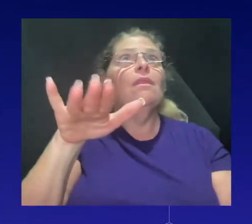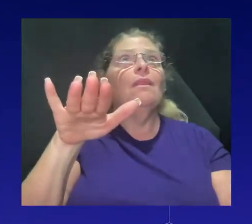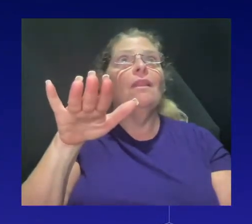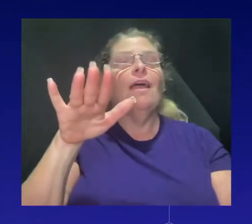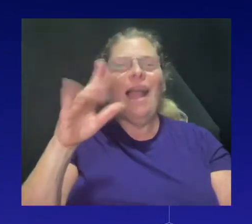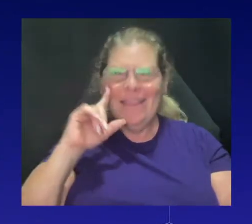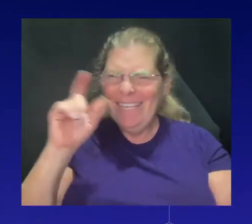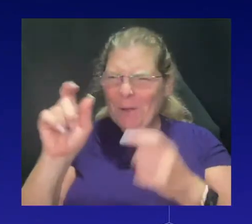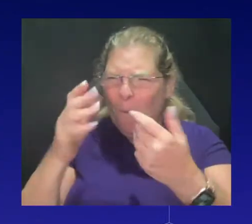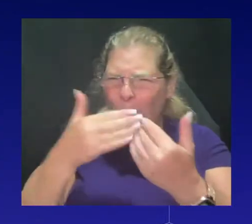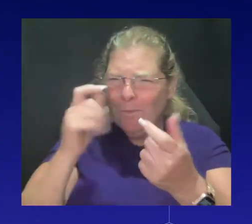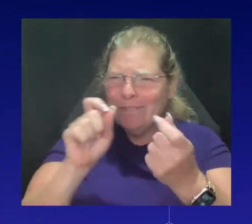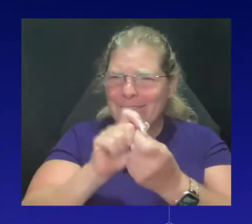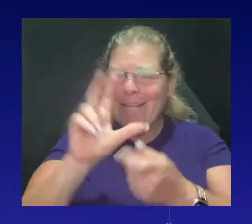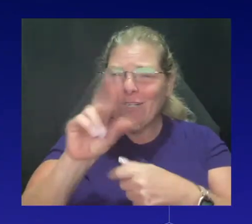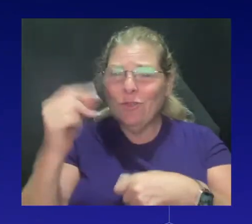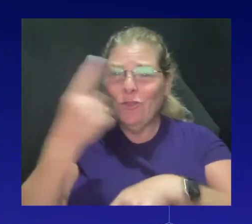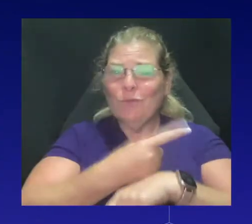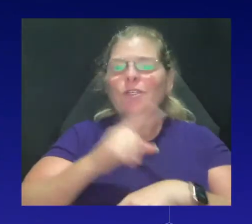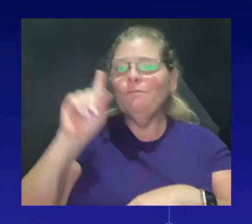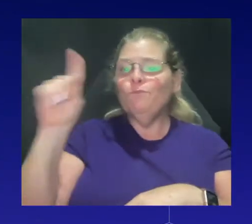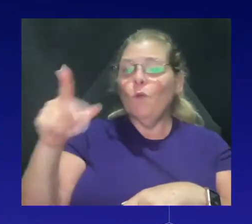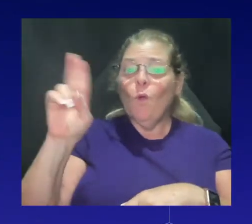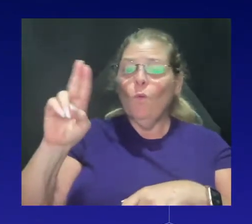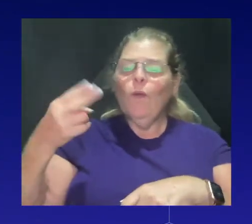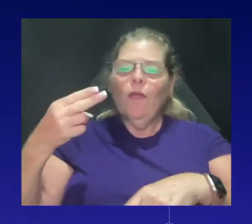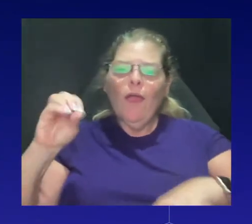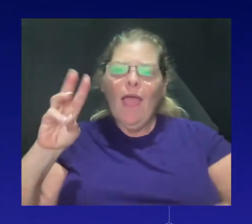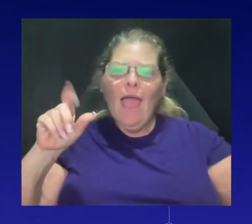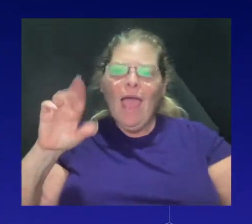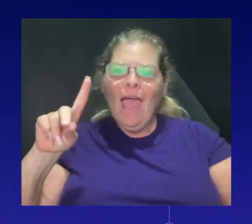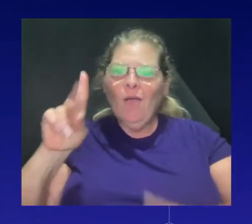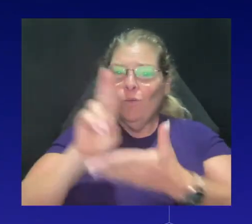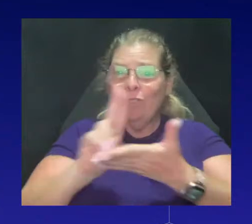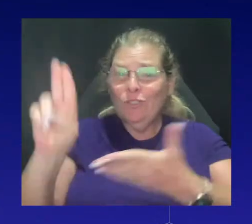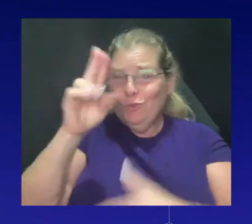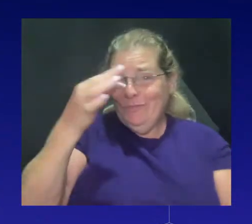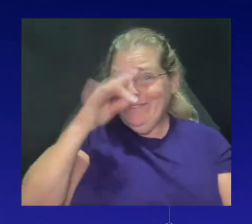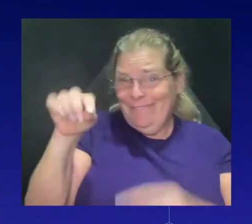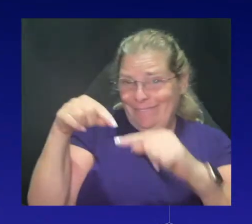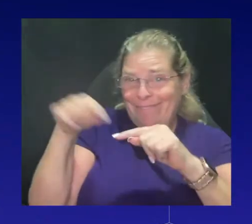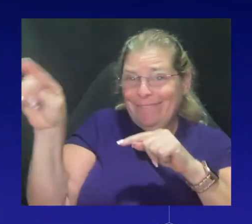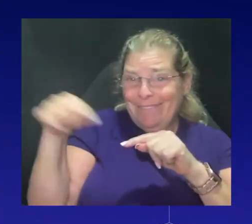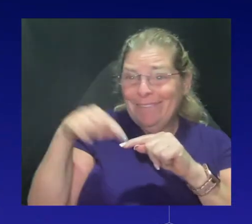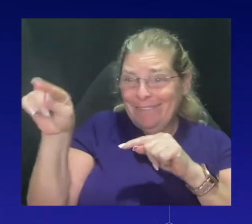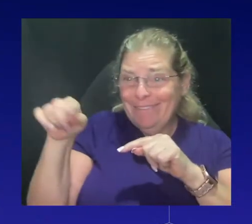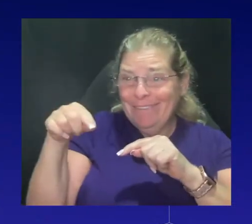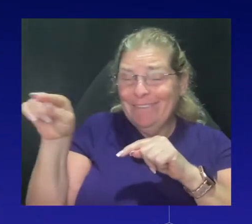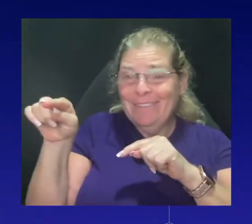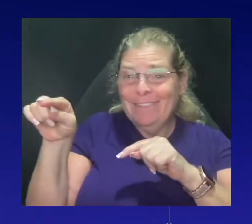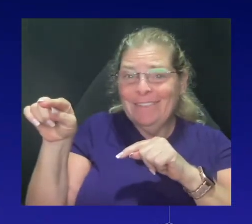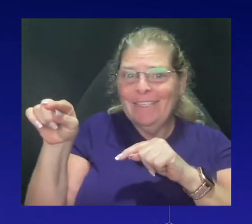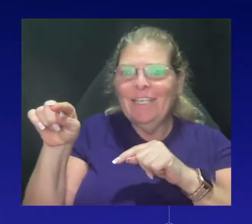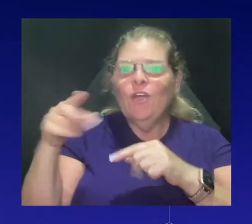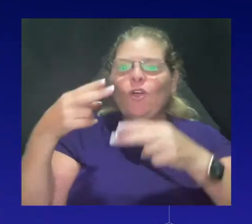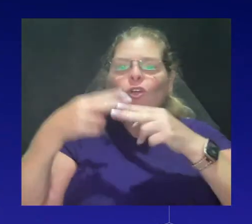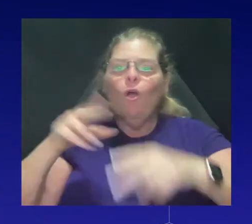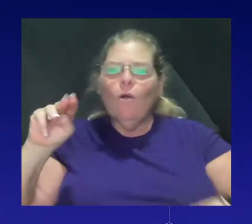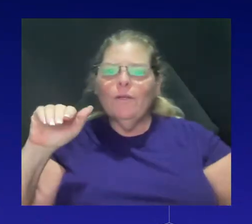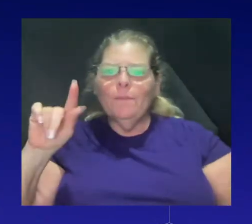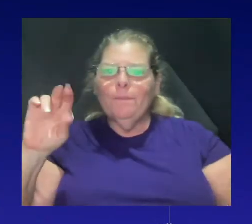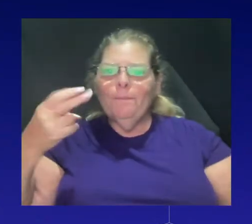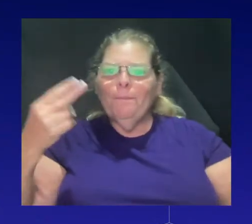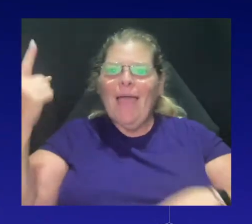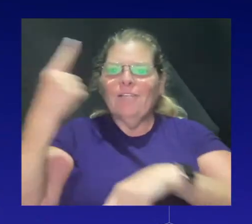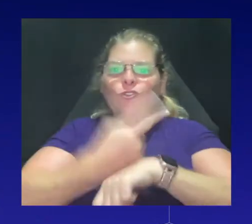ago, I was at Howard University, just down the street, not far from here. It was match day at the College of Medicine